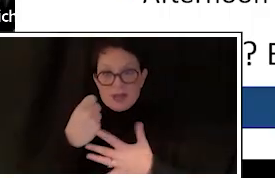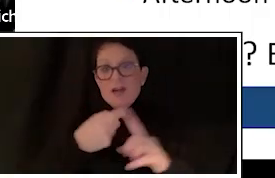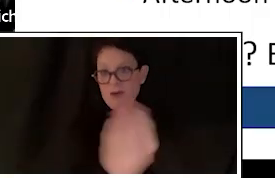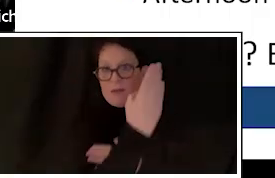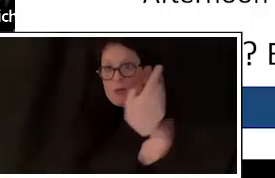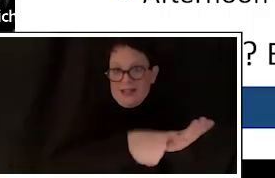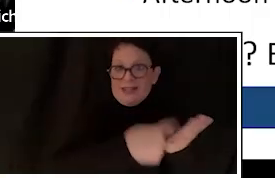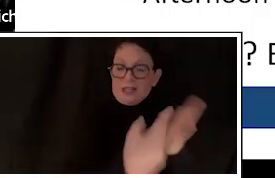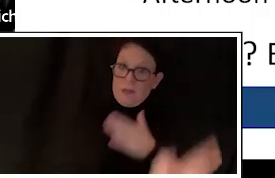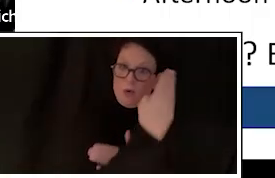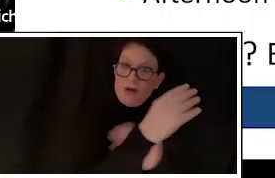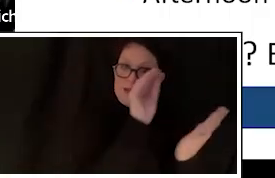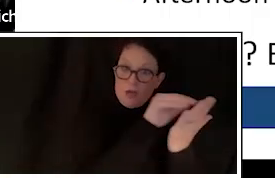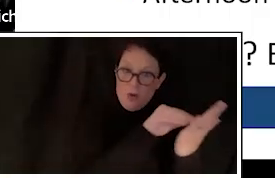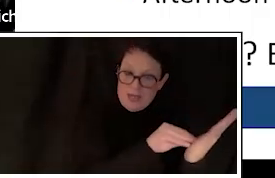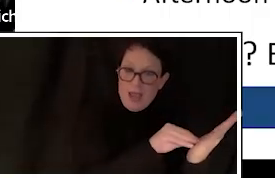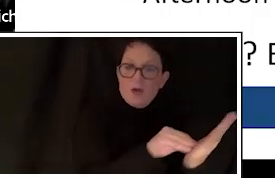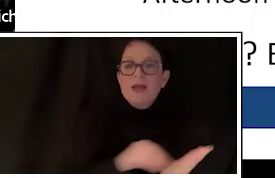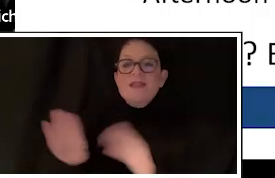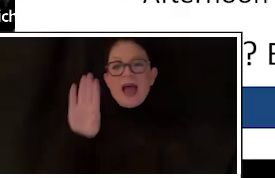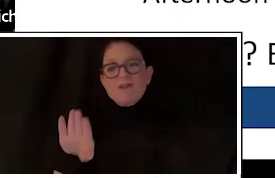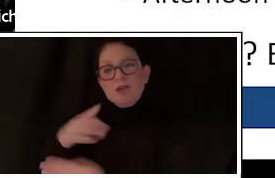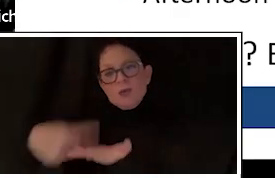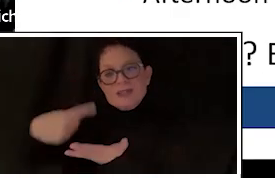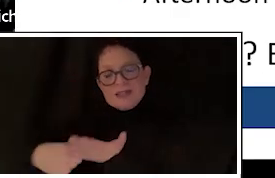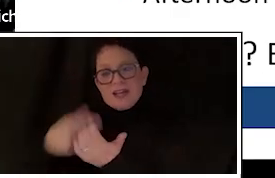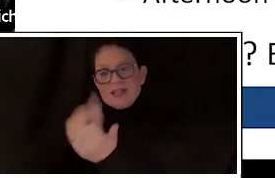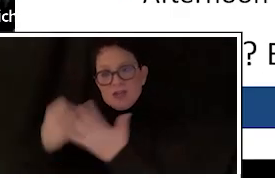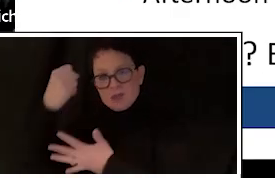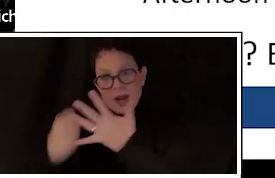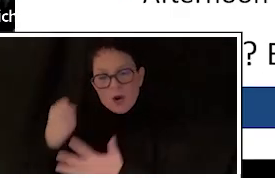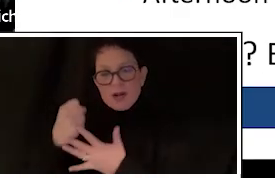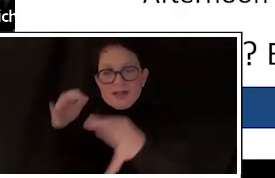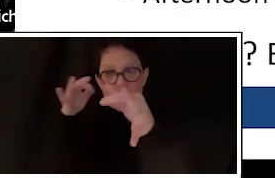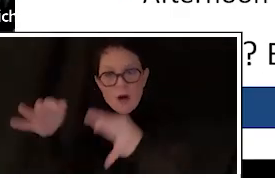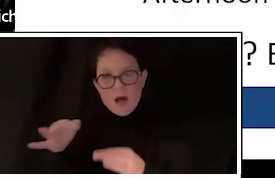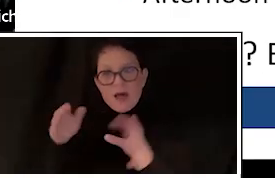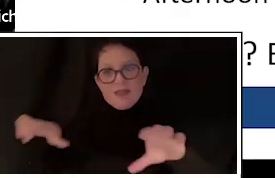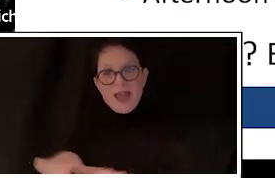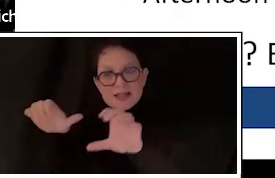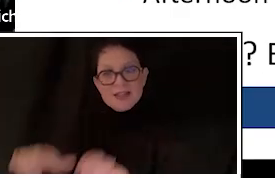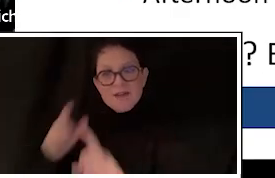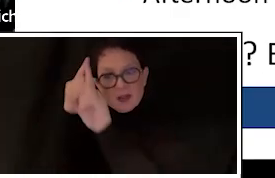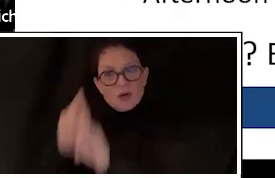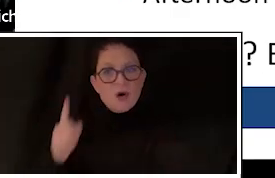that were identified from the morning, and we'll map out the activities for 2026.